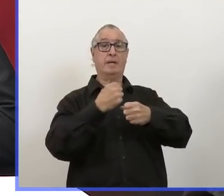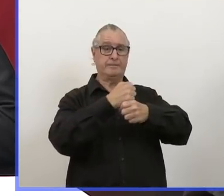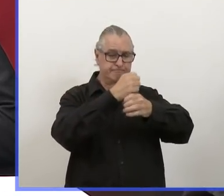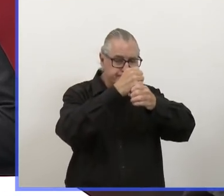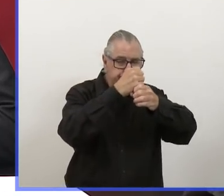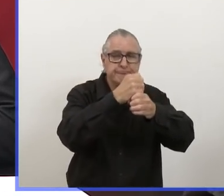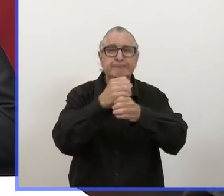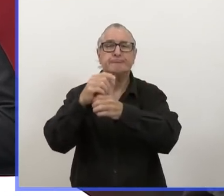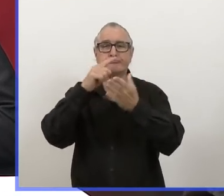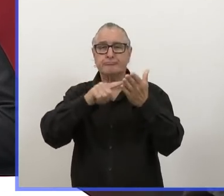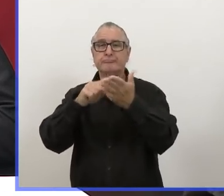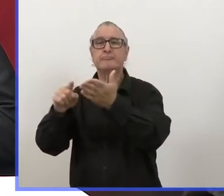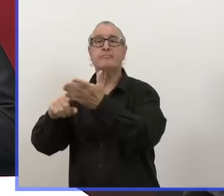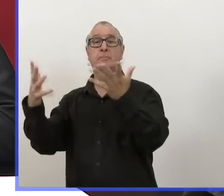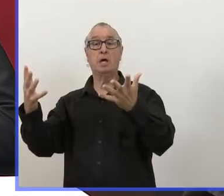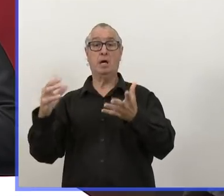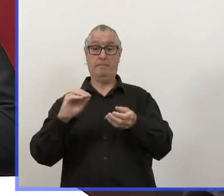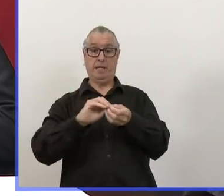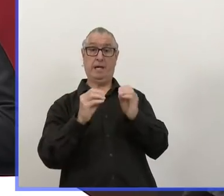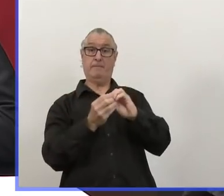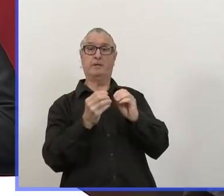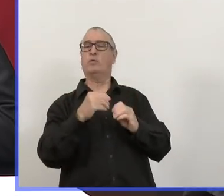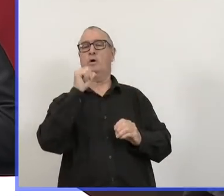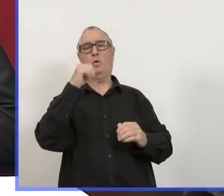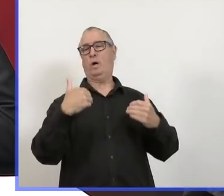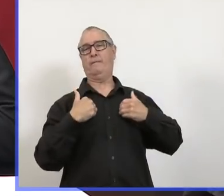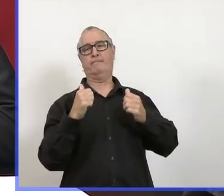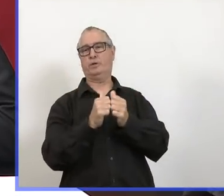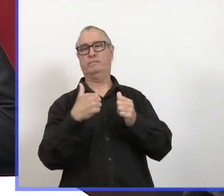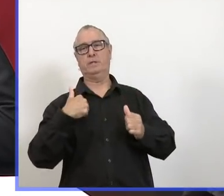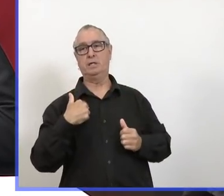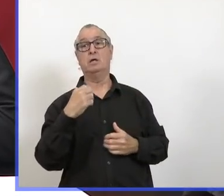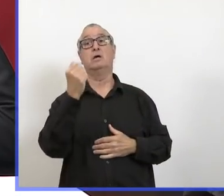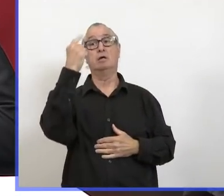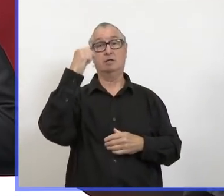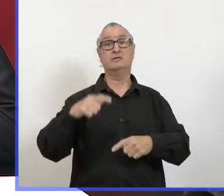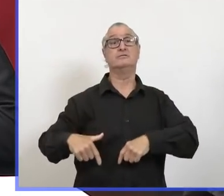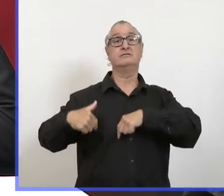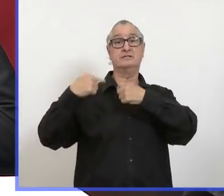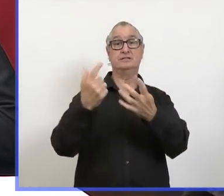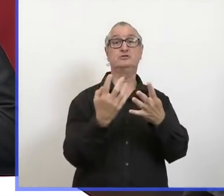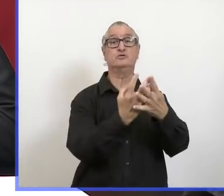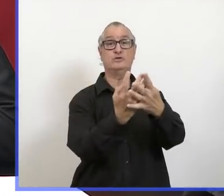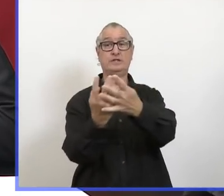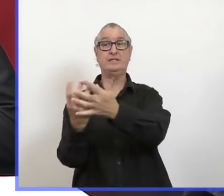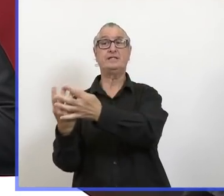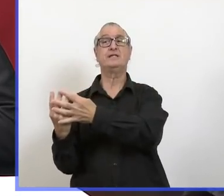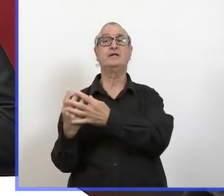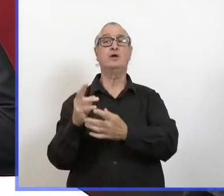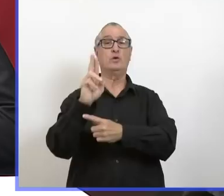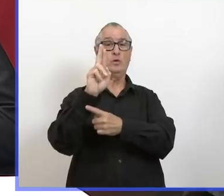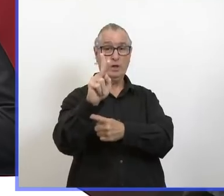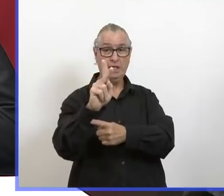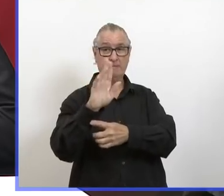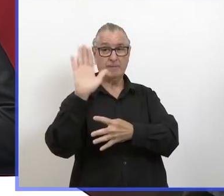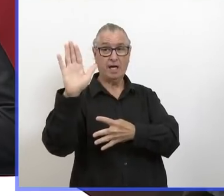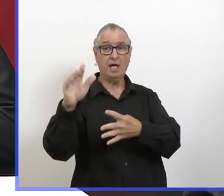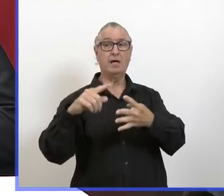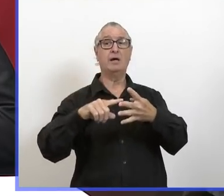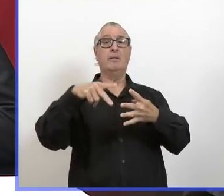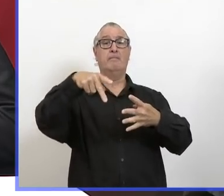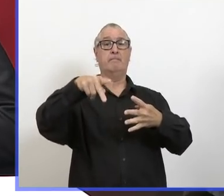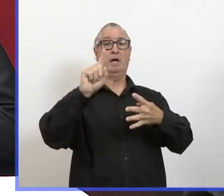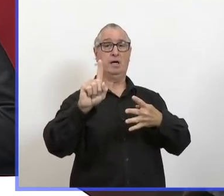for variants, different types of variants, like say the UK variant in the past that we did and the P1 variant or,